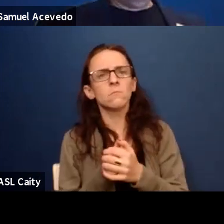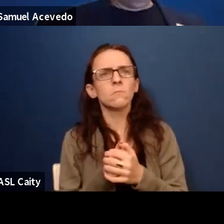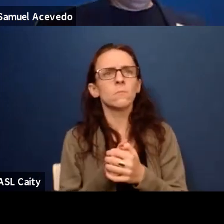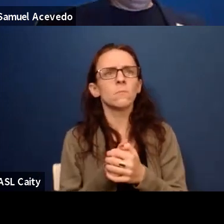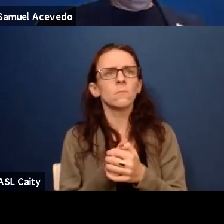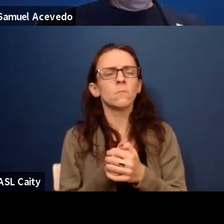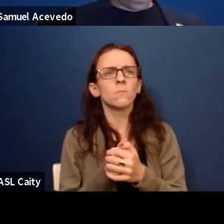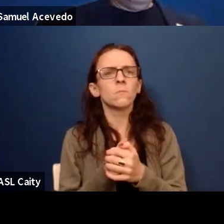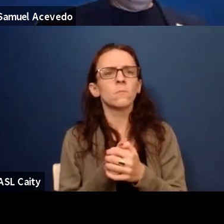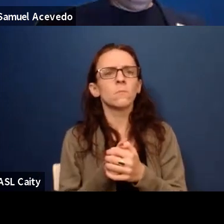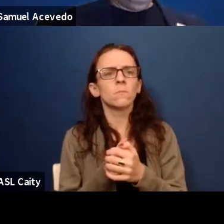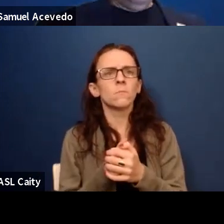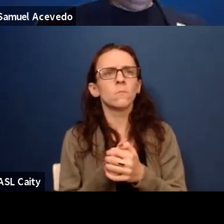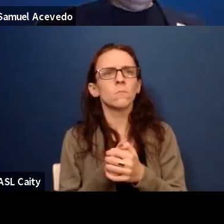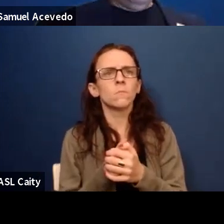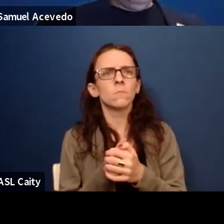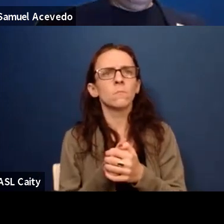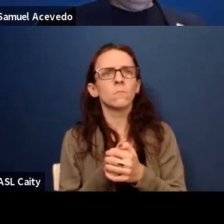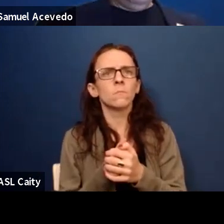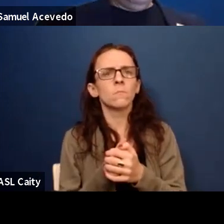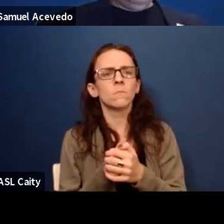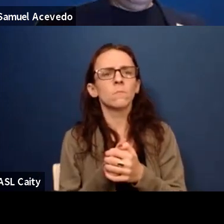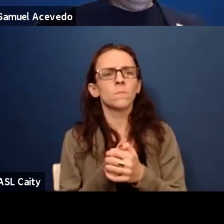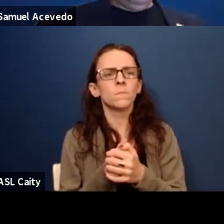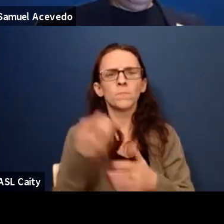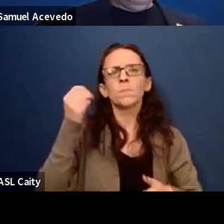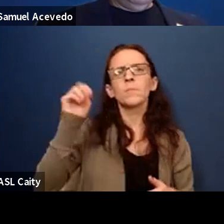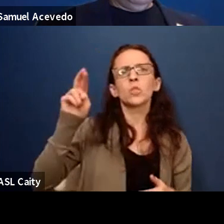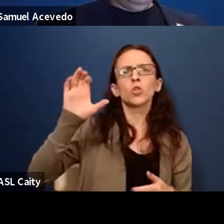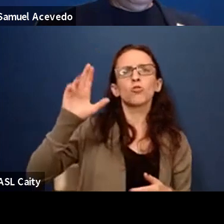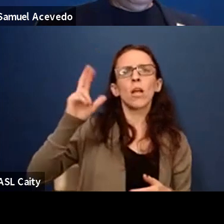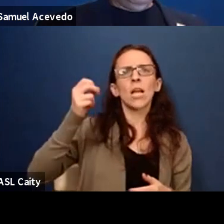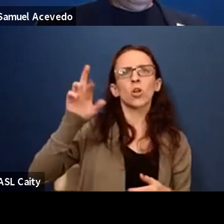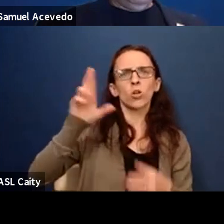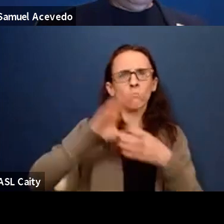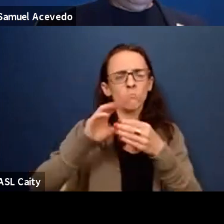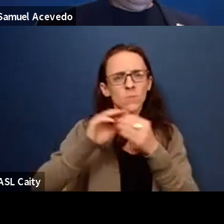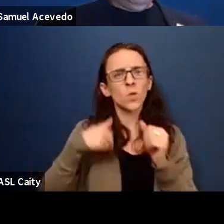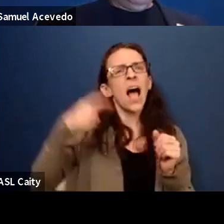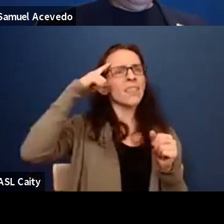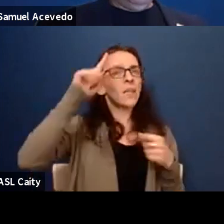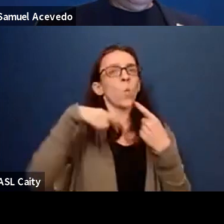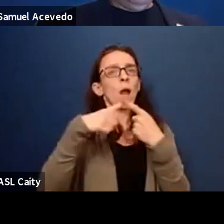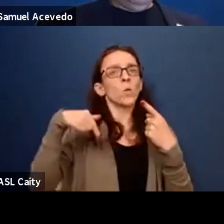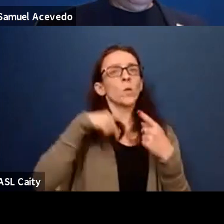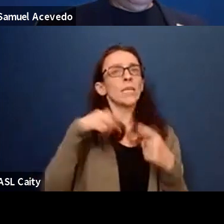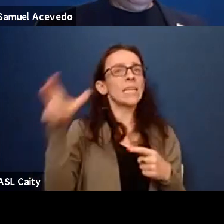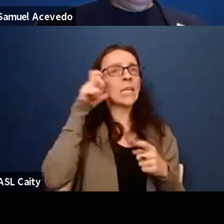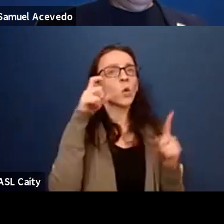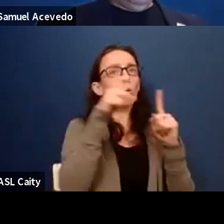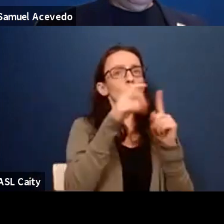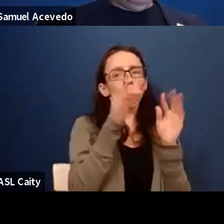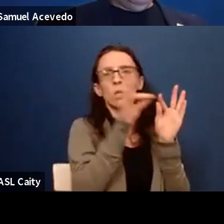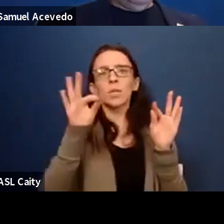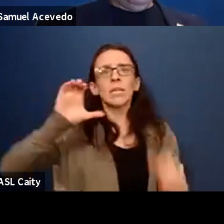Well, Mr. Contapasis, I think when we tier census tracts based